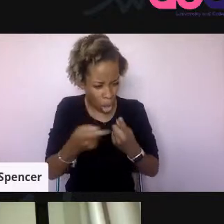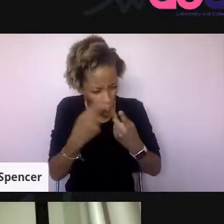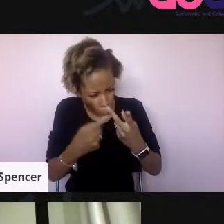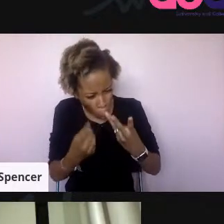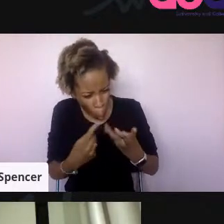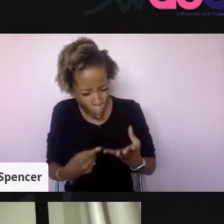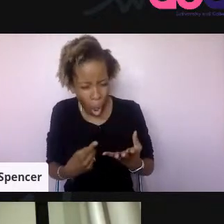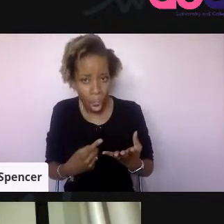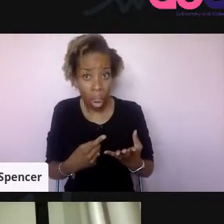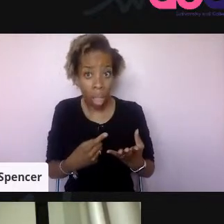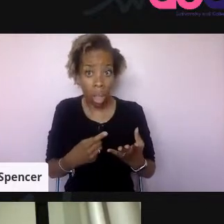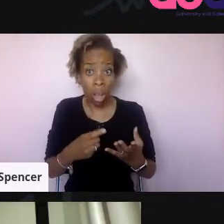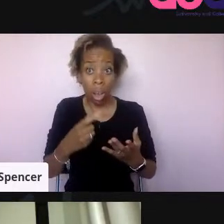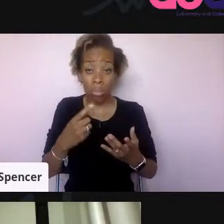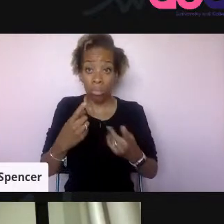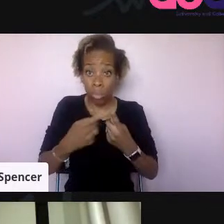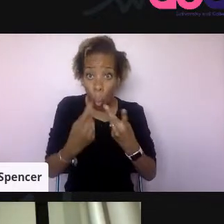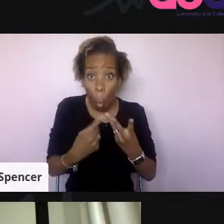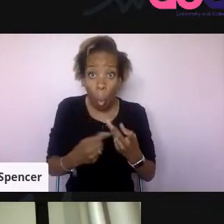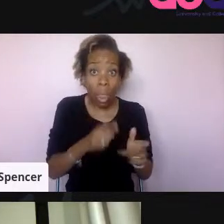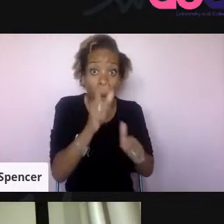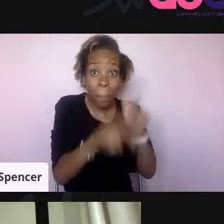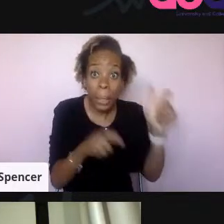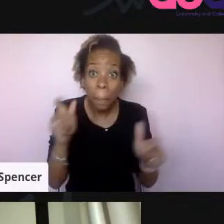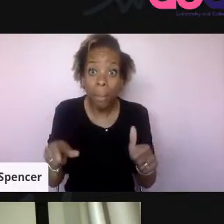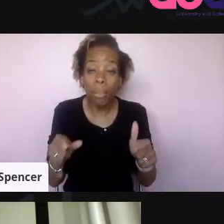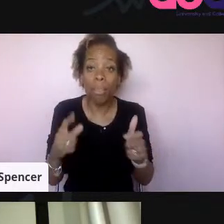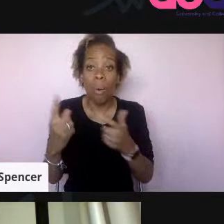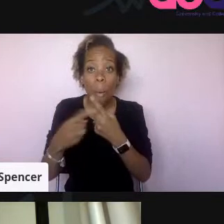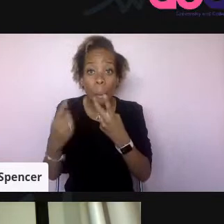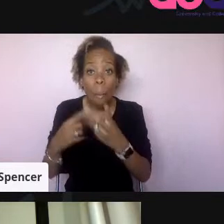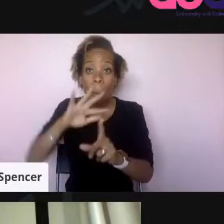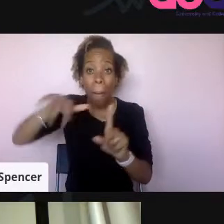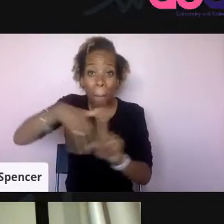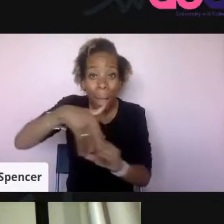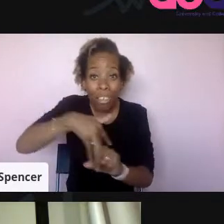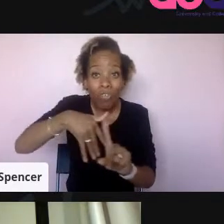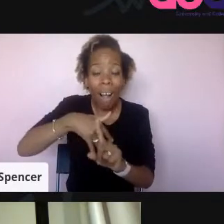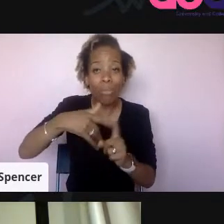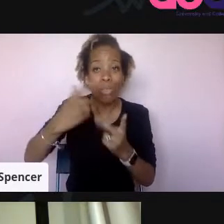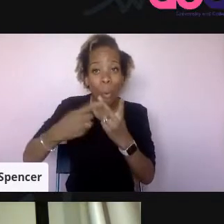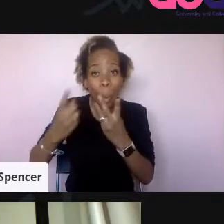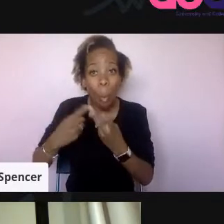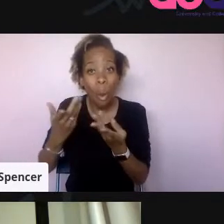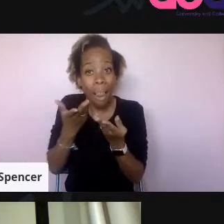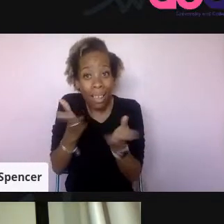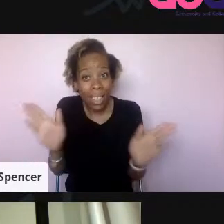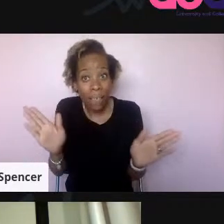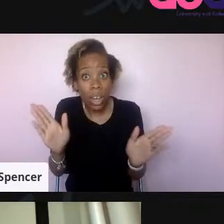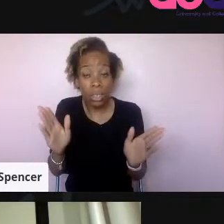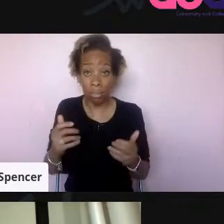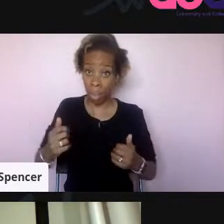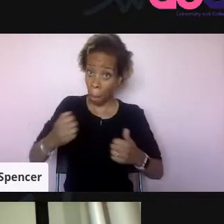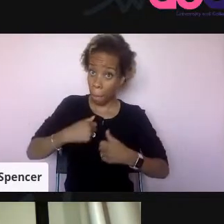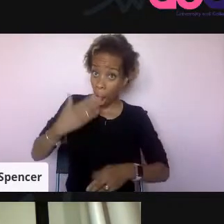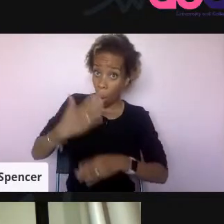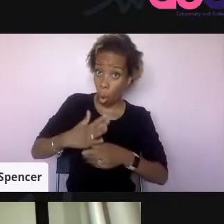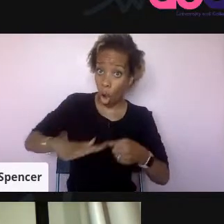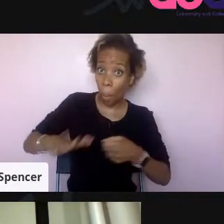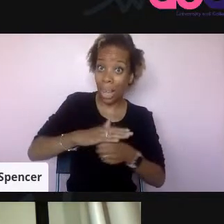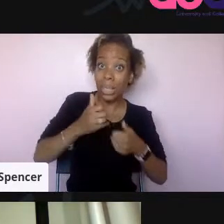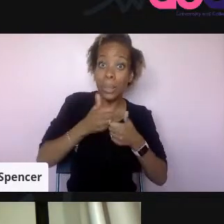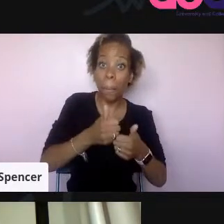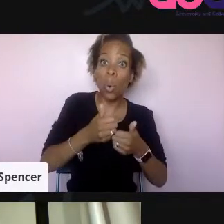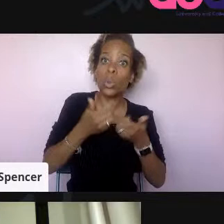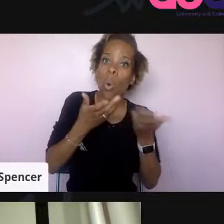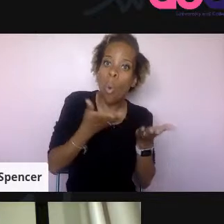haven't heard? And is there something we can be doing to make sure that our workplace is somewhere that actually supports all